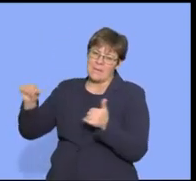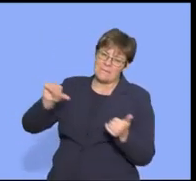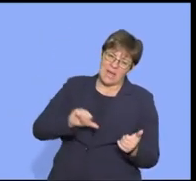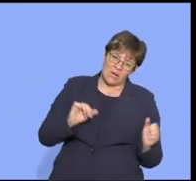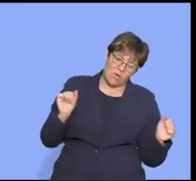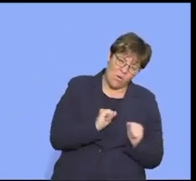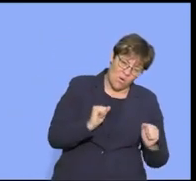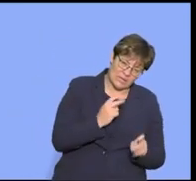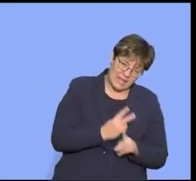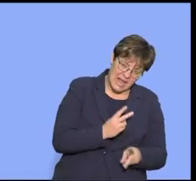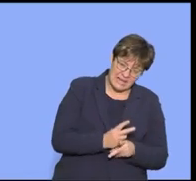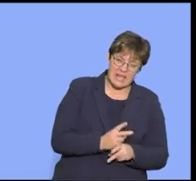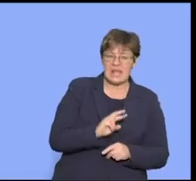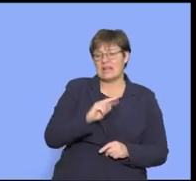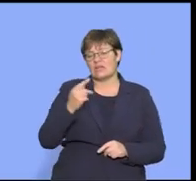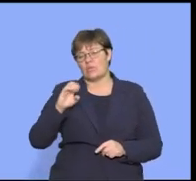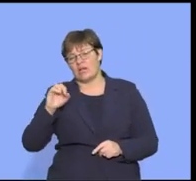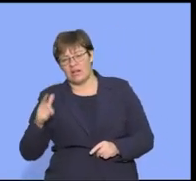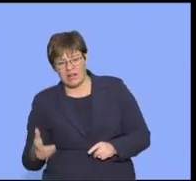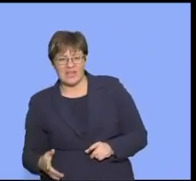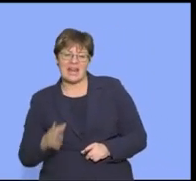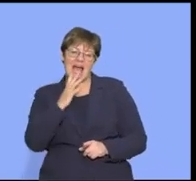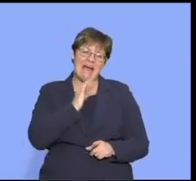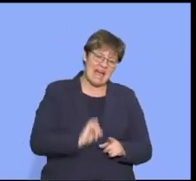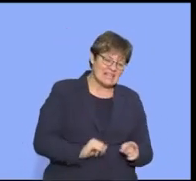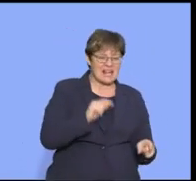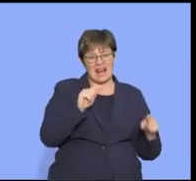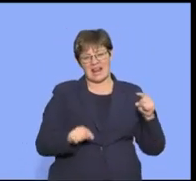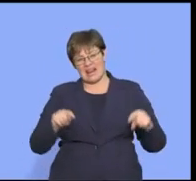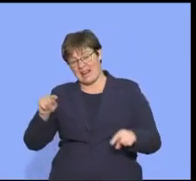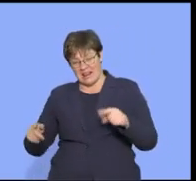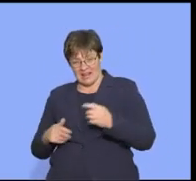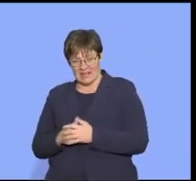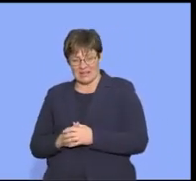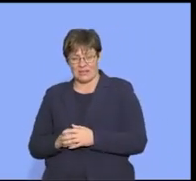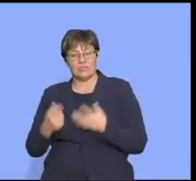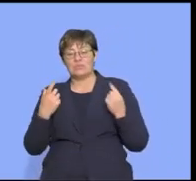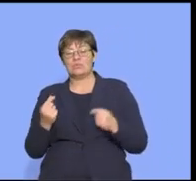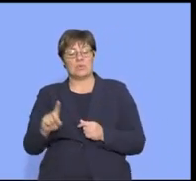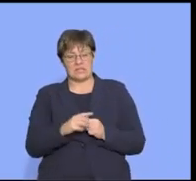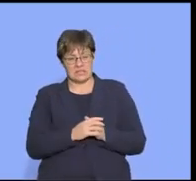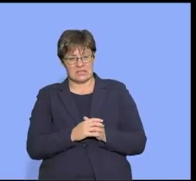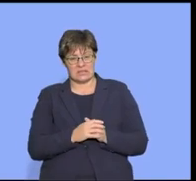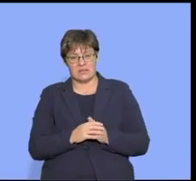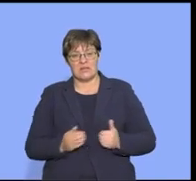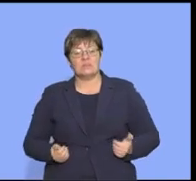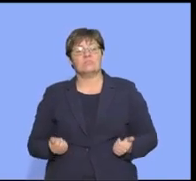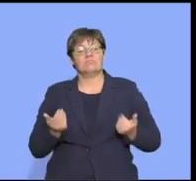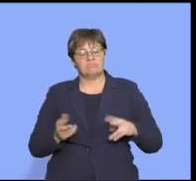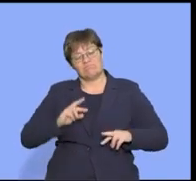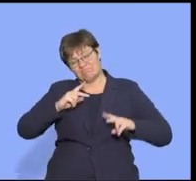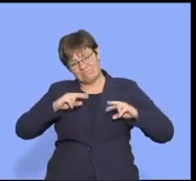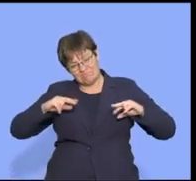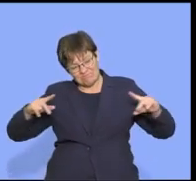habitats became more tropical, then there was another ice age. And what this did is it produced many